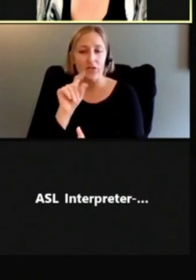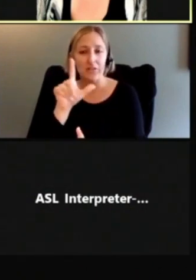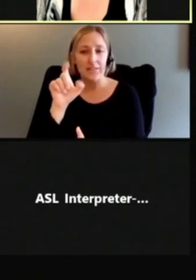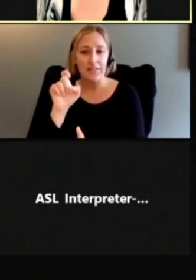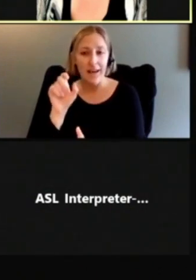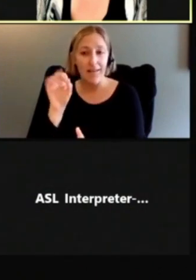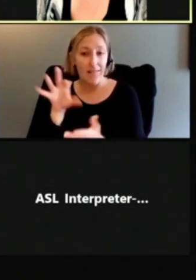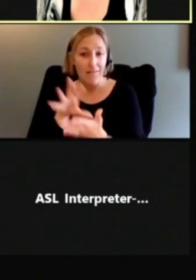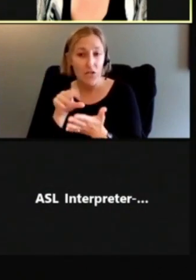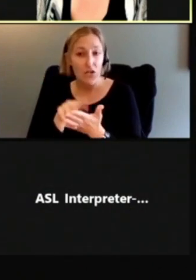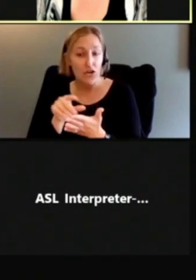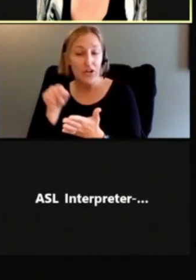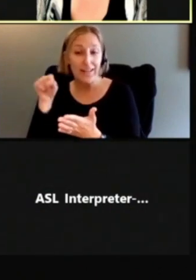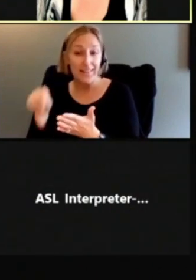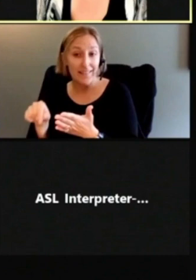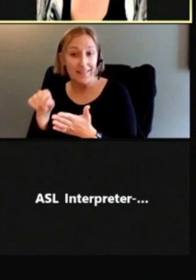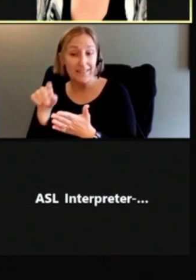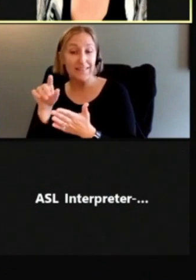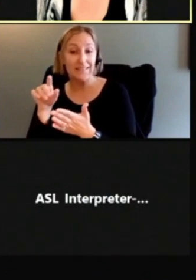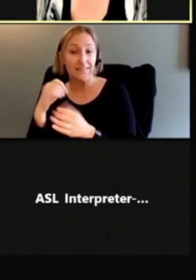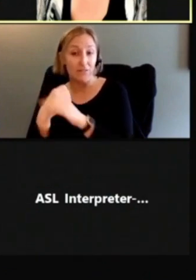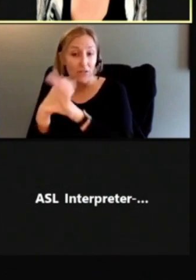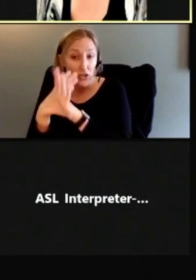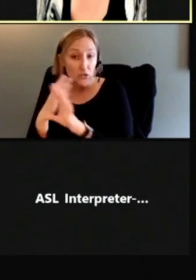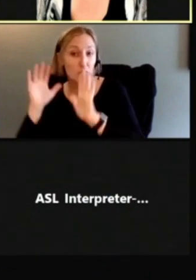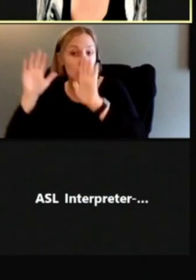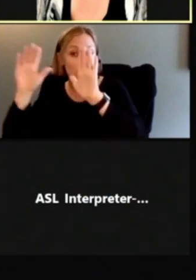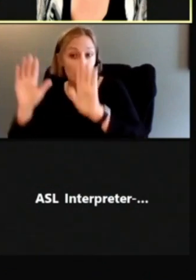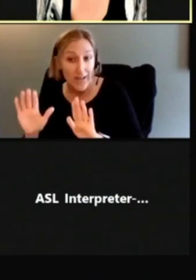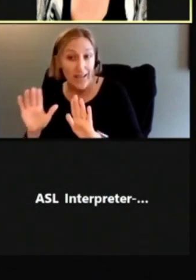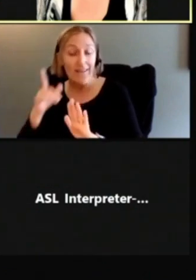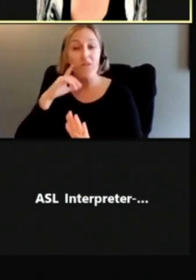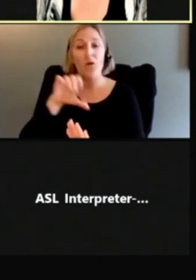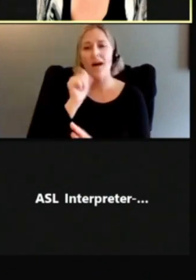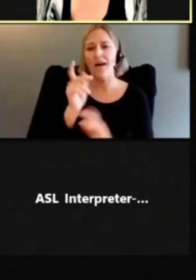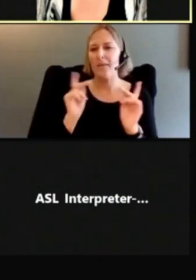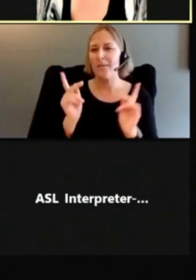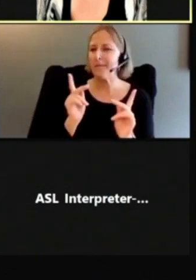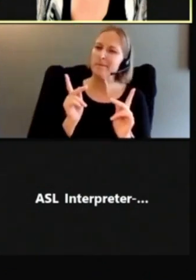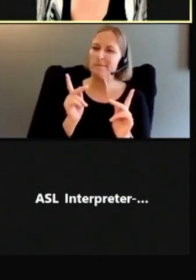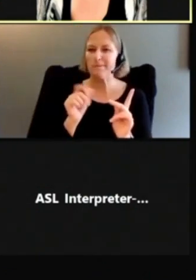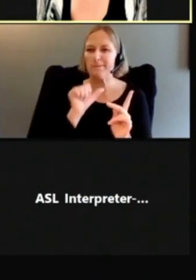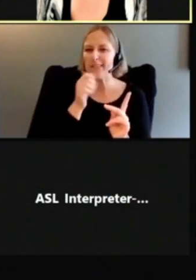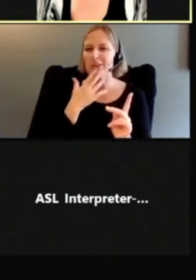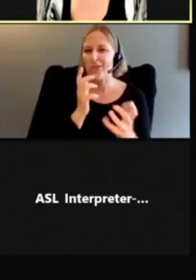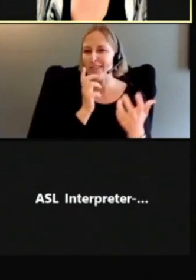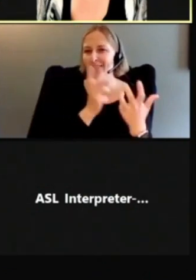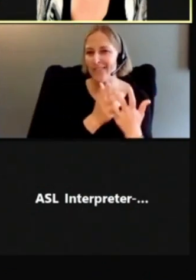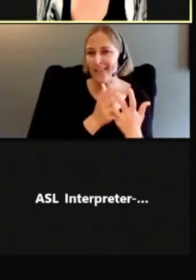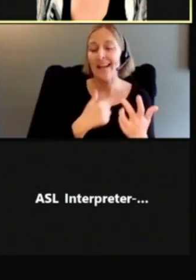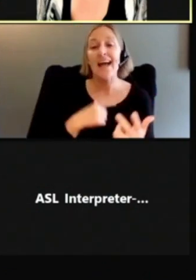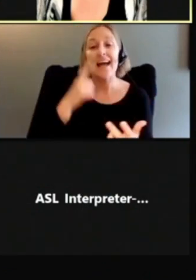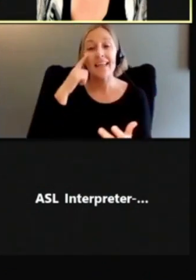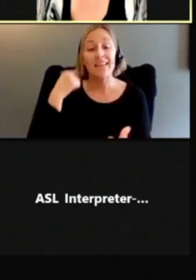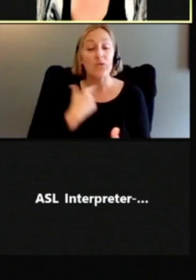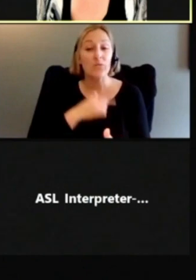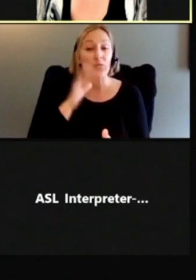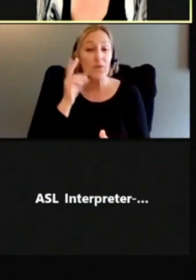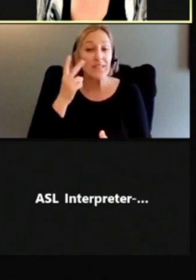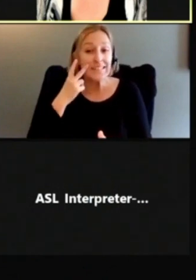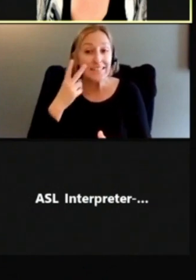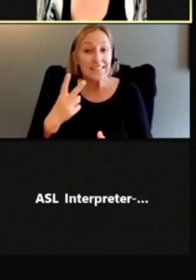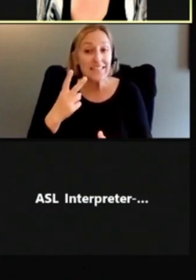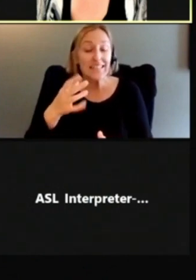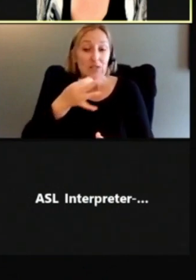For others, not so much. I think what we're going to be seeing in the future, in the very near future, is more of